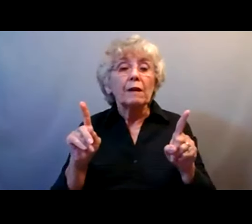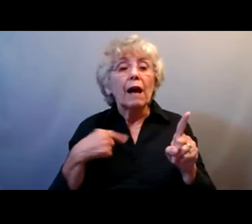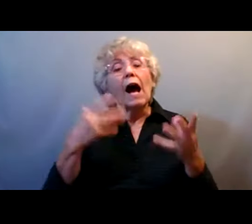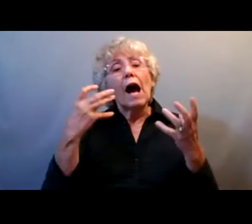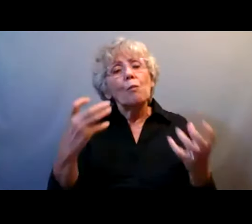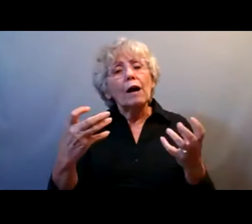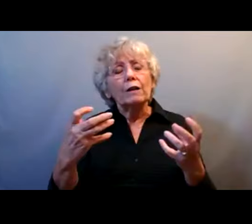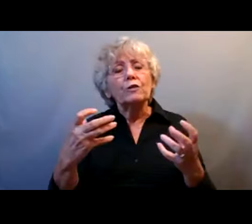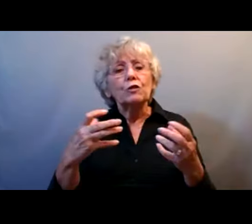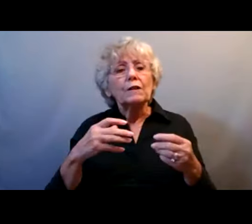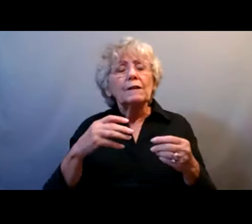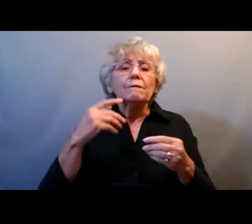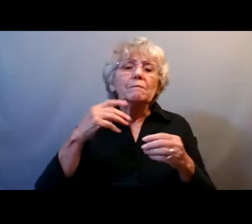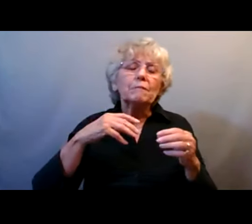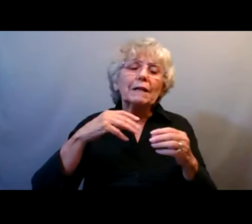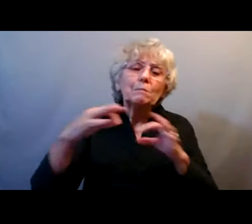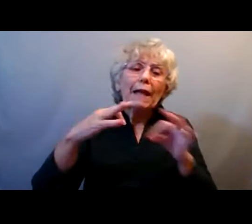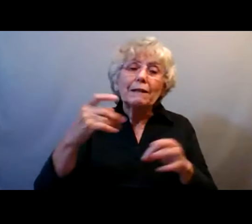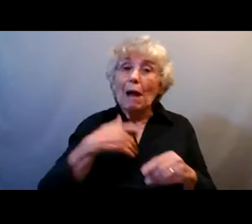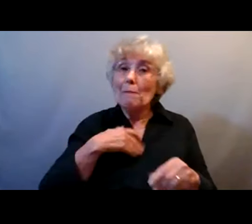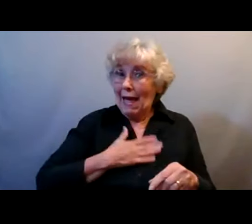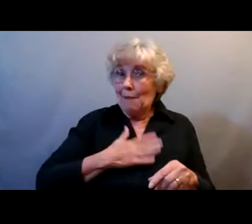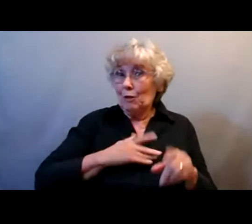talk a little bit, and I'm happy to answer questions, but then also,